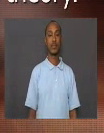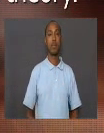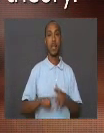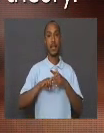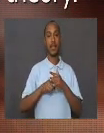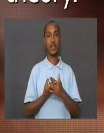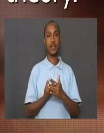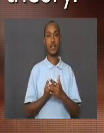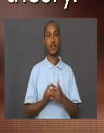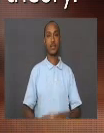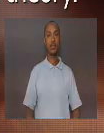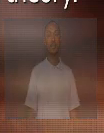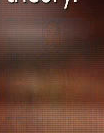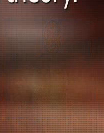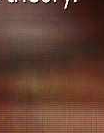Begin.